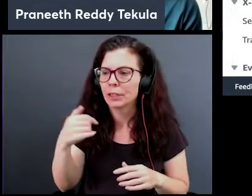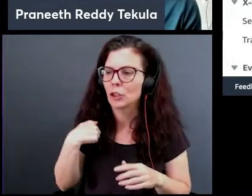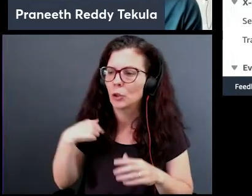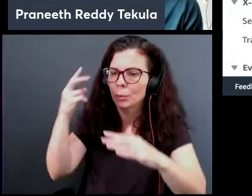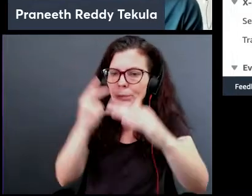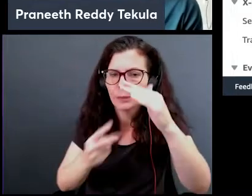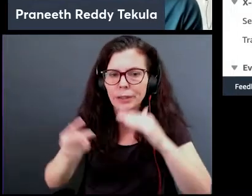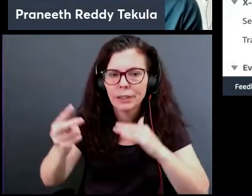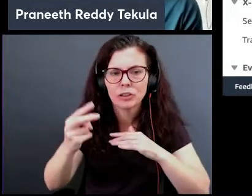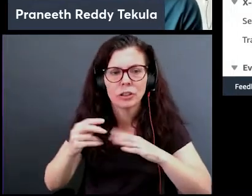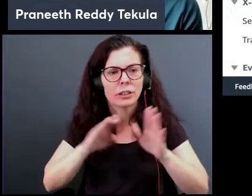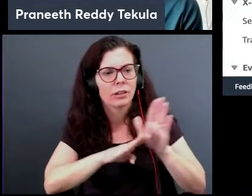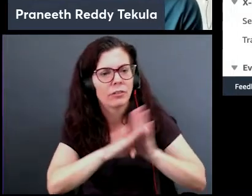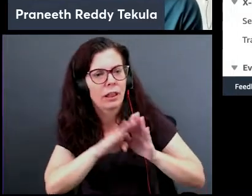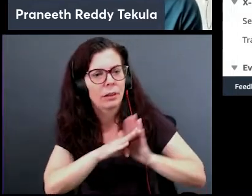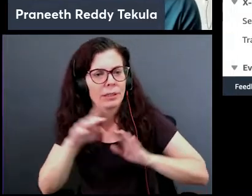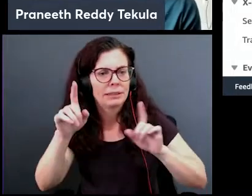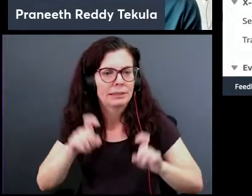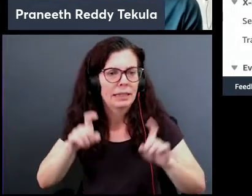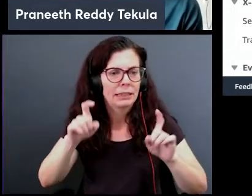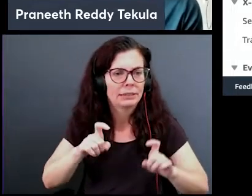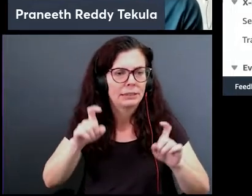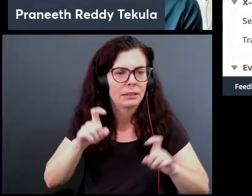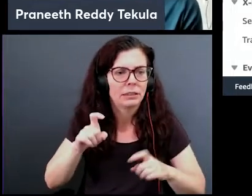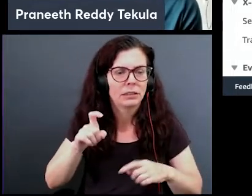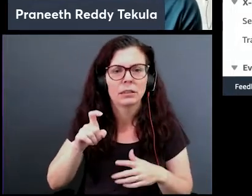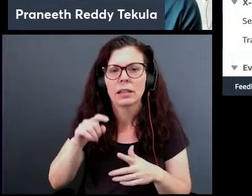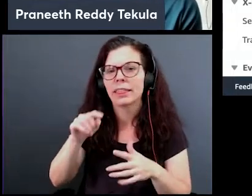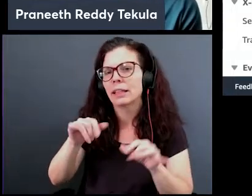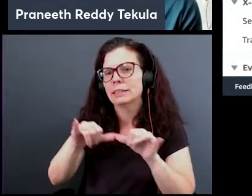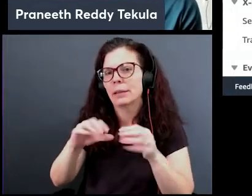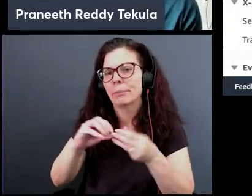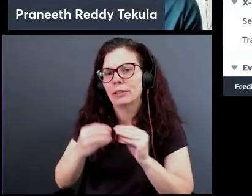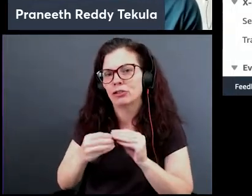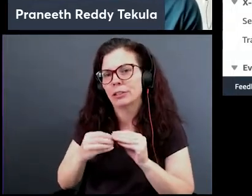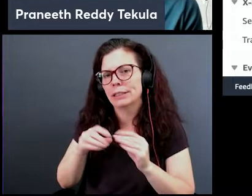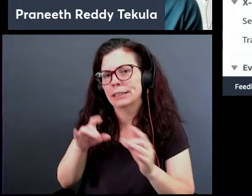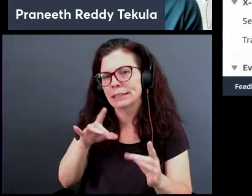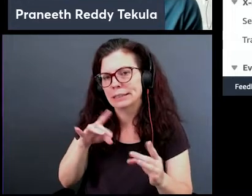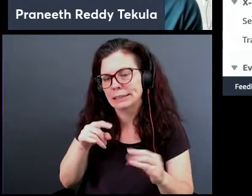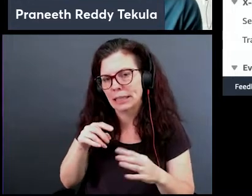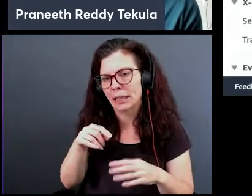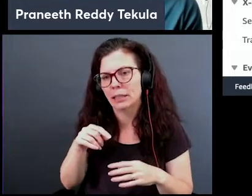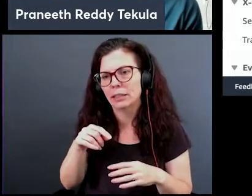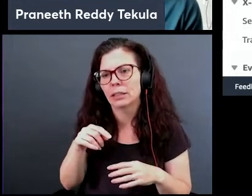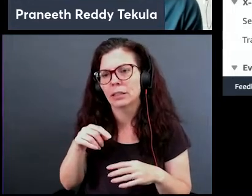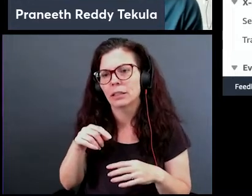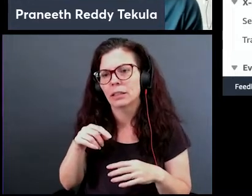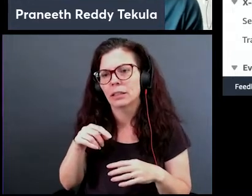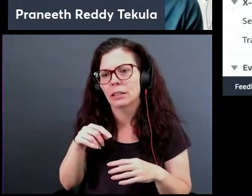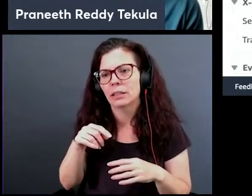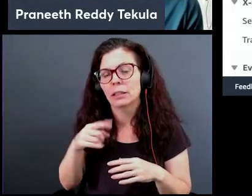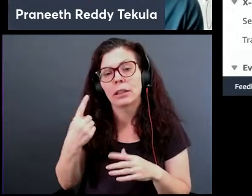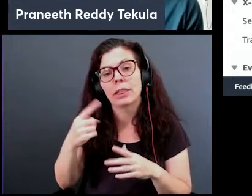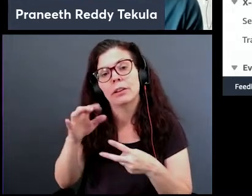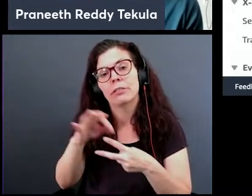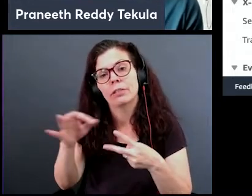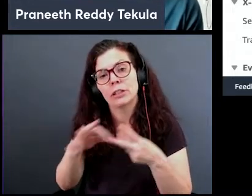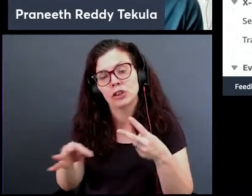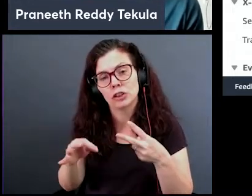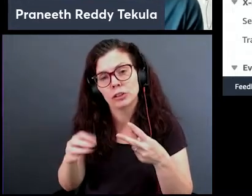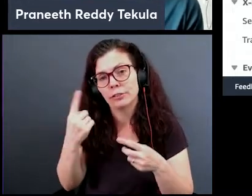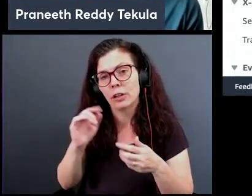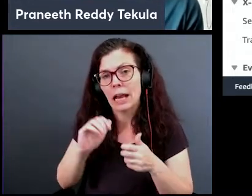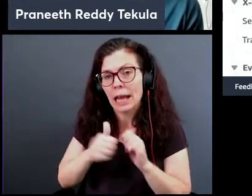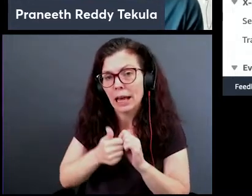development, and testing environments. That's where metric insights gives you that the features of how you could see